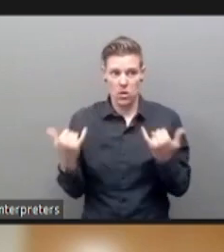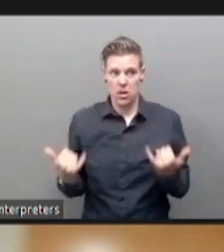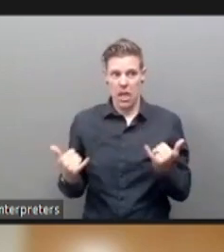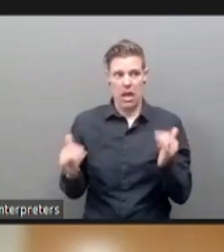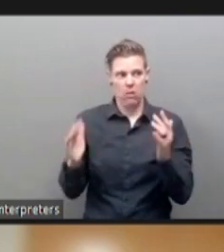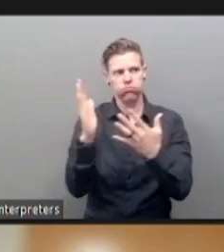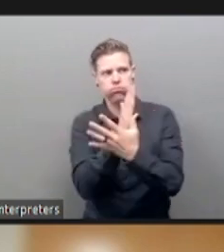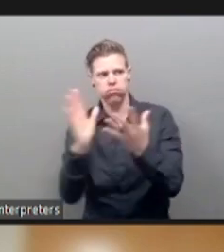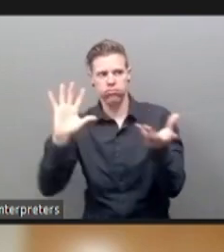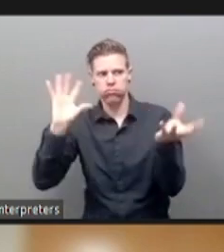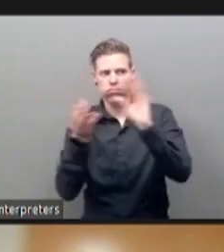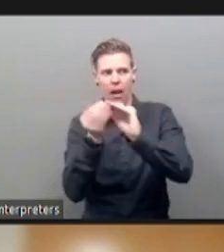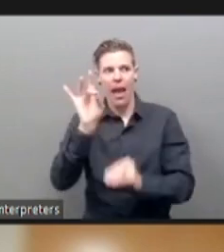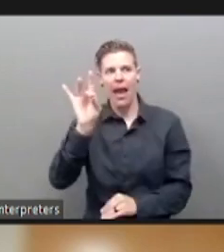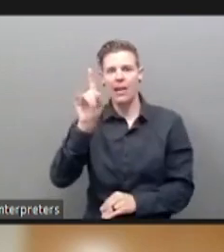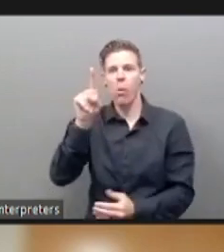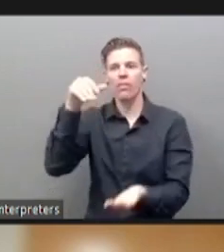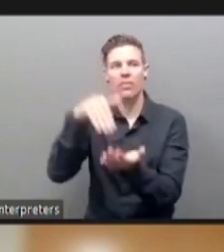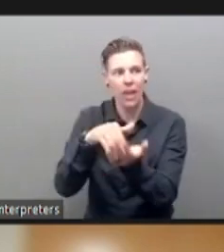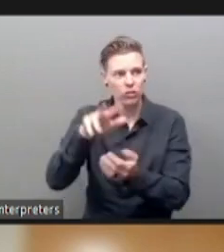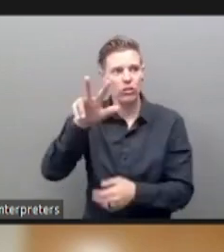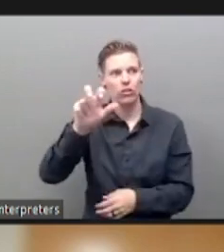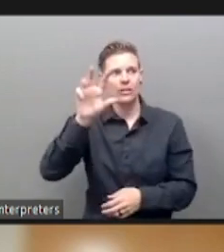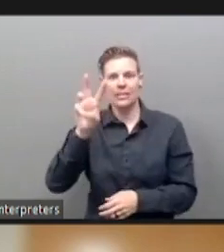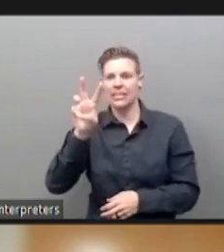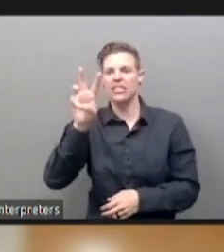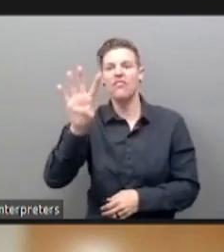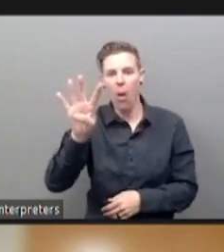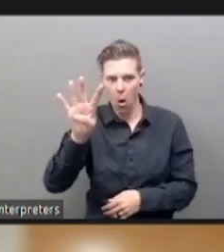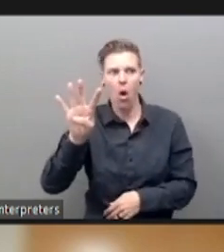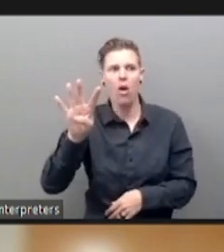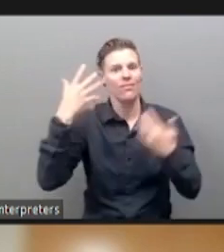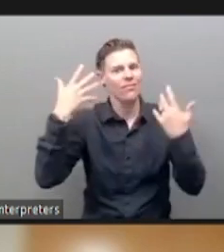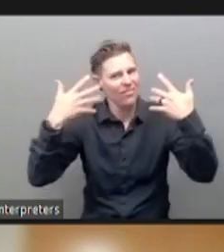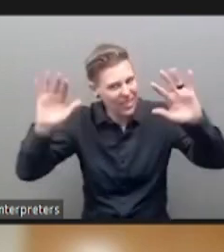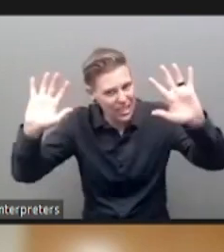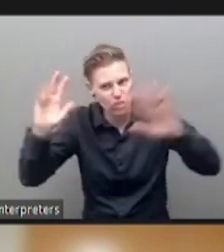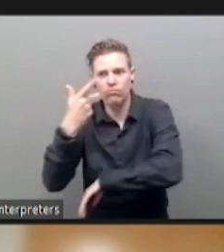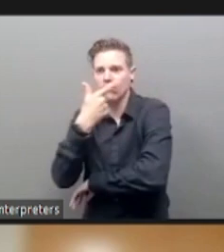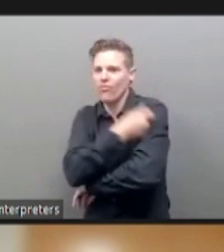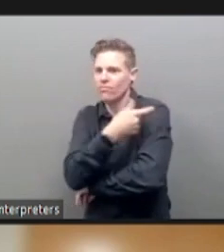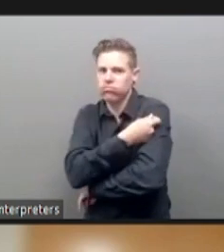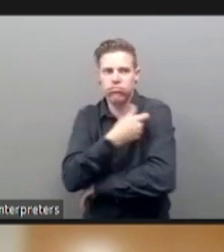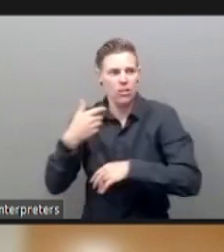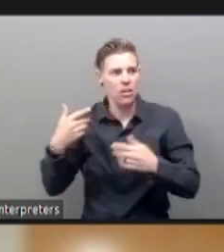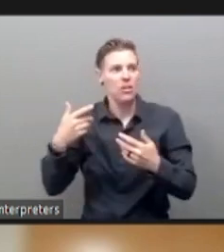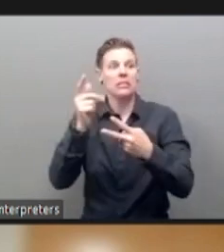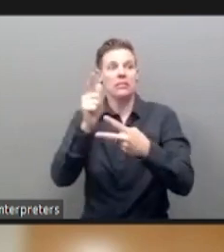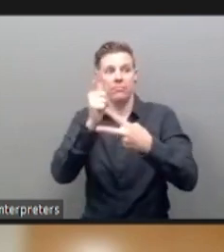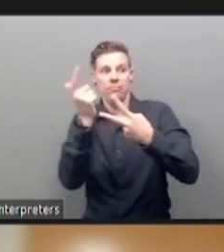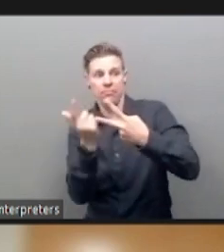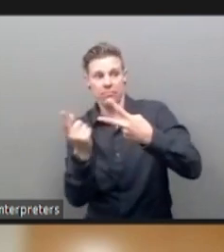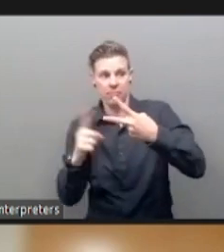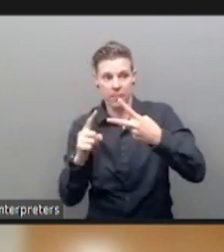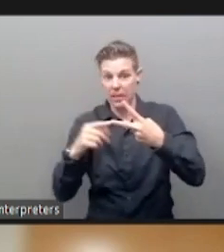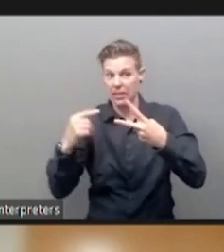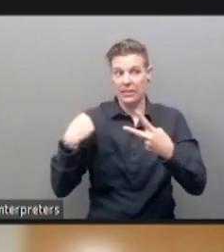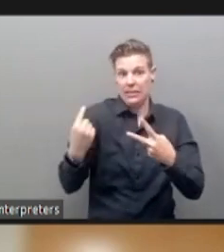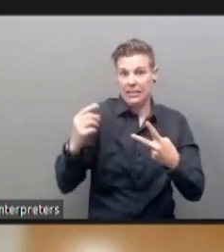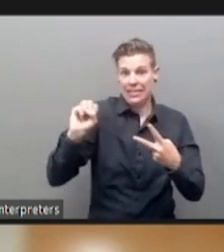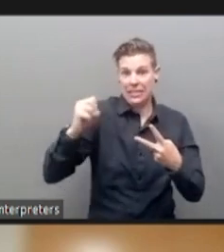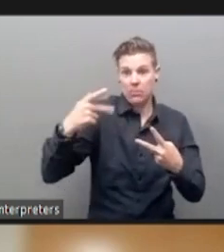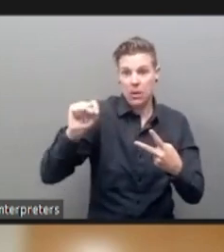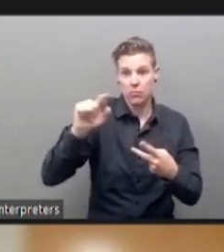81,364 doses delivered. And then since September 24th, when we had the booster doses, over 58,000 doses have